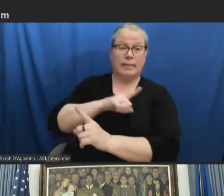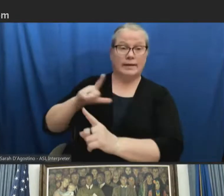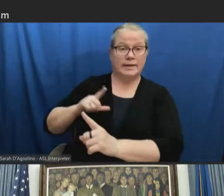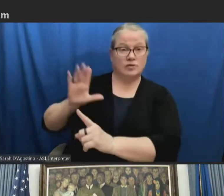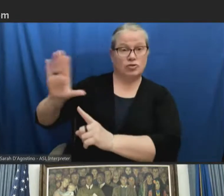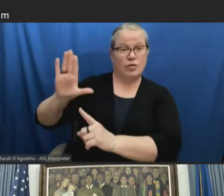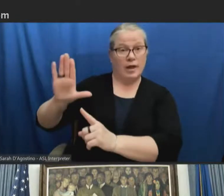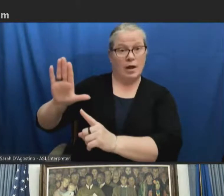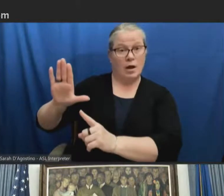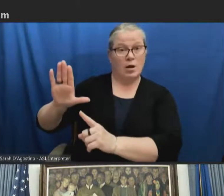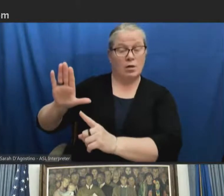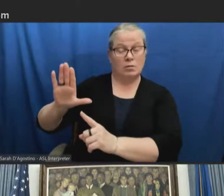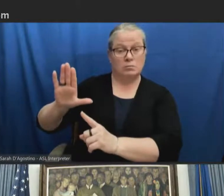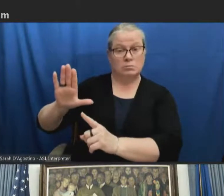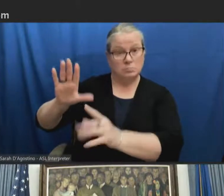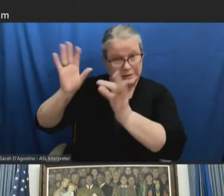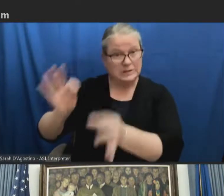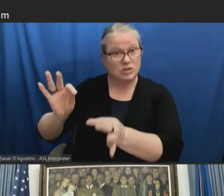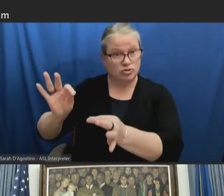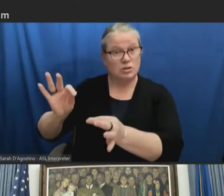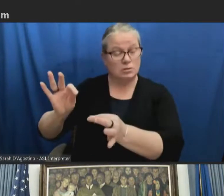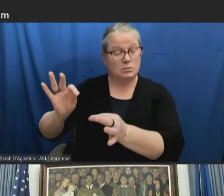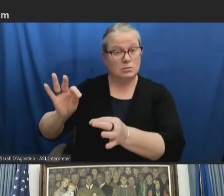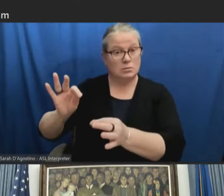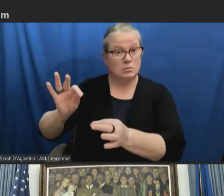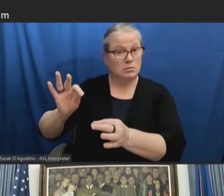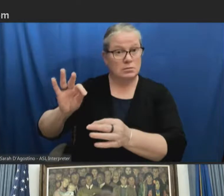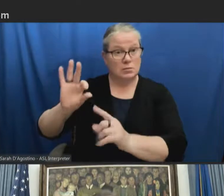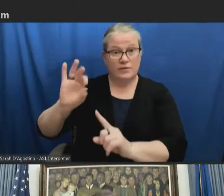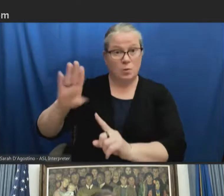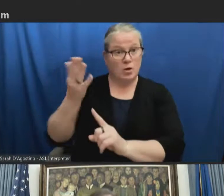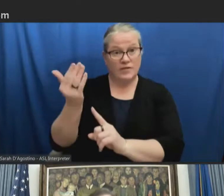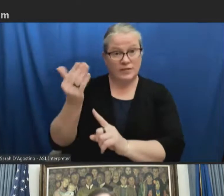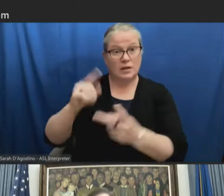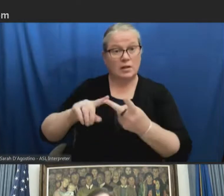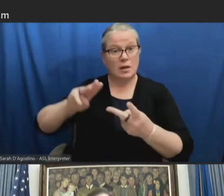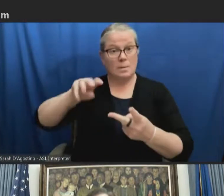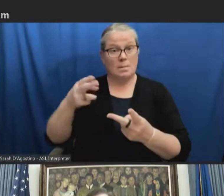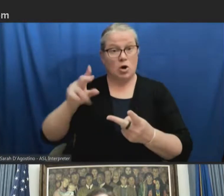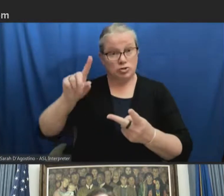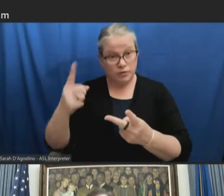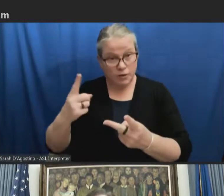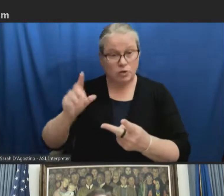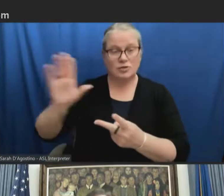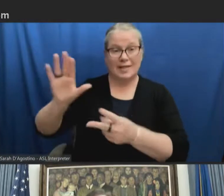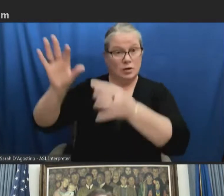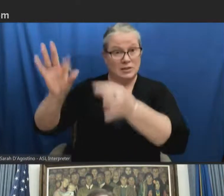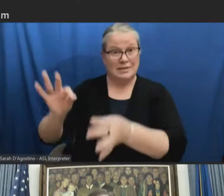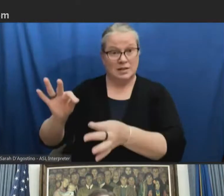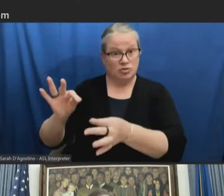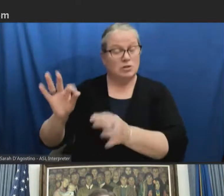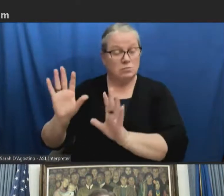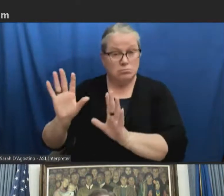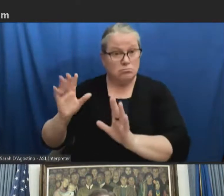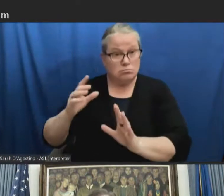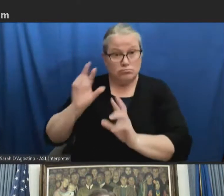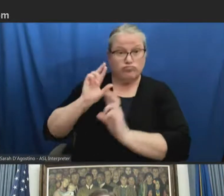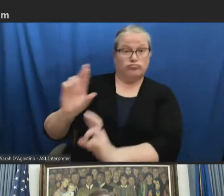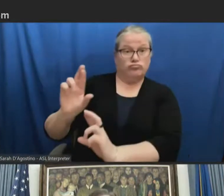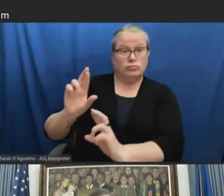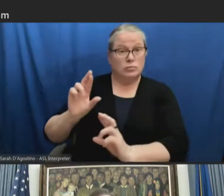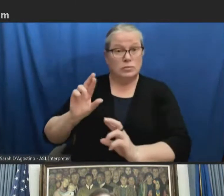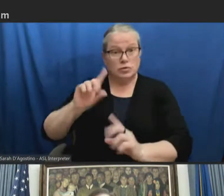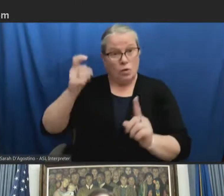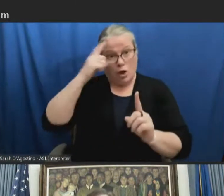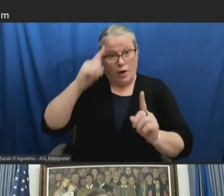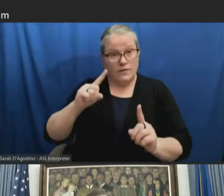took to create the February 15th and the March 1st end of that special act that they did last